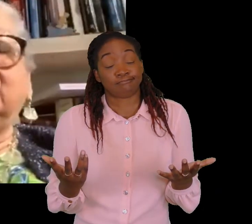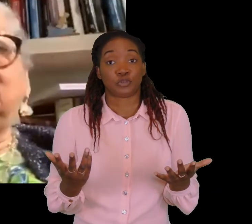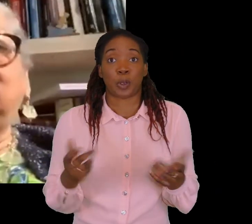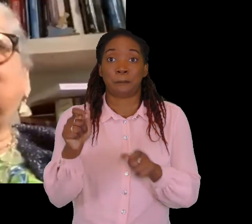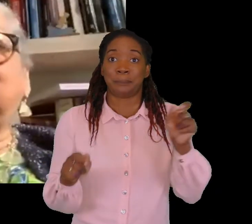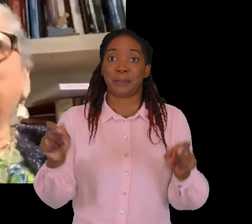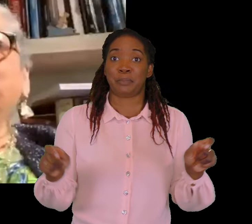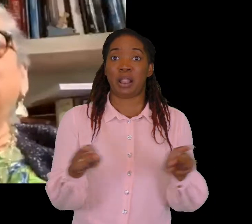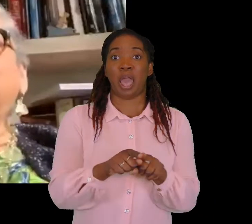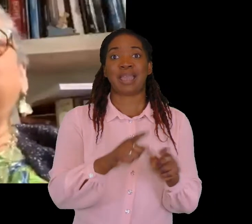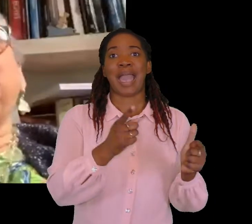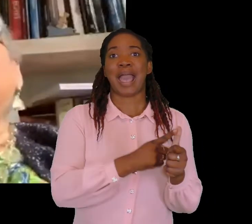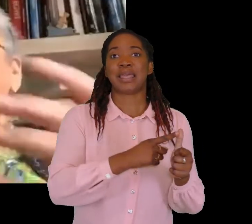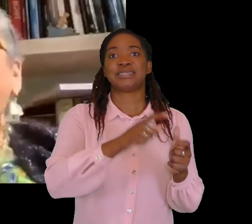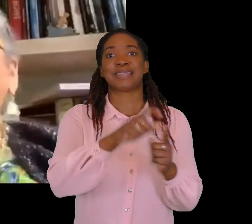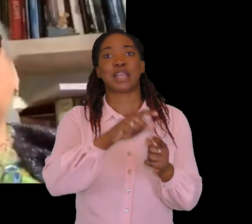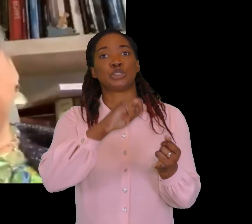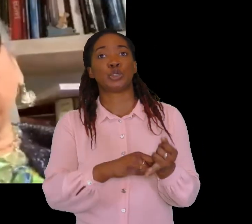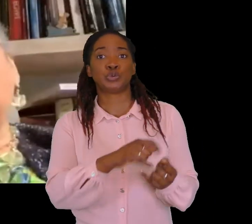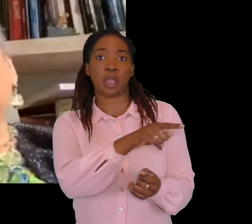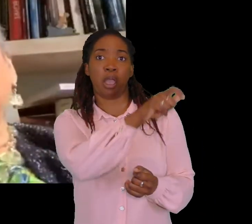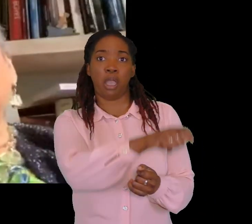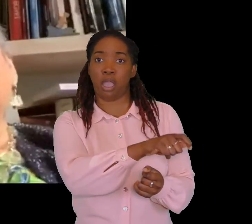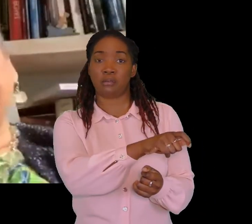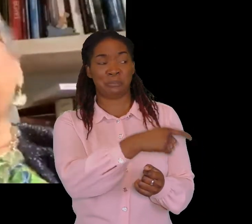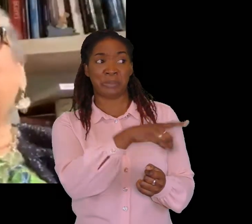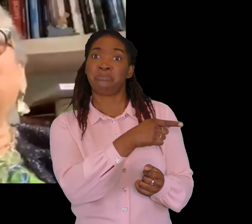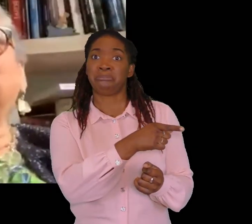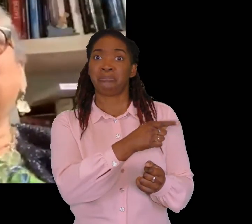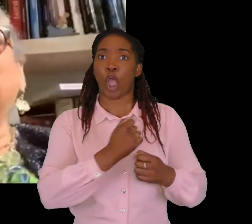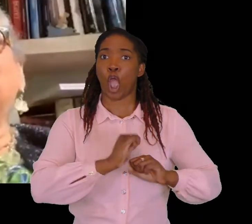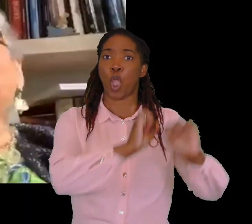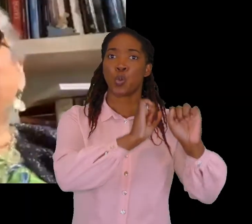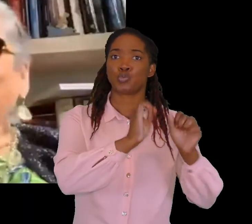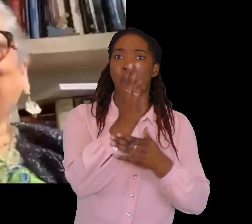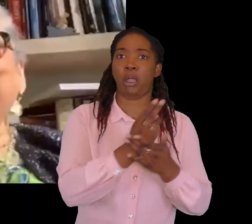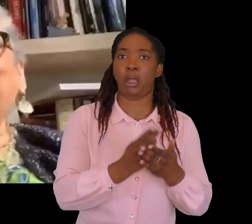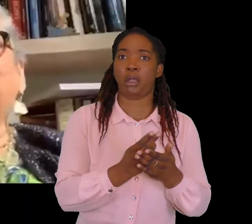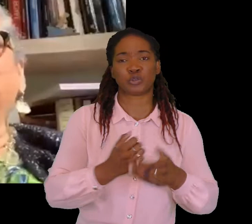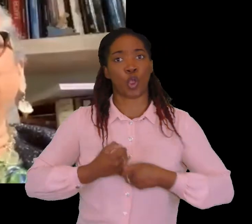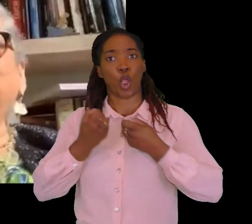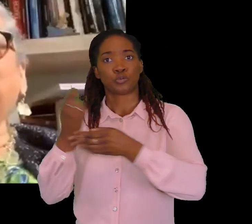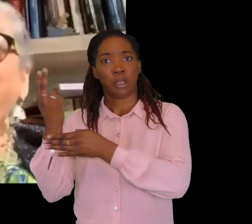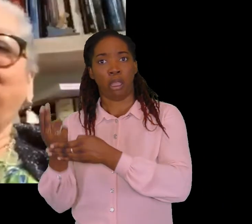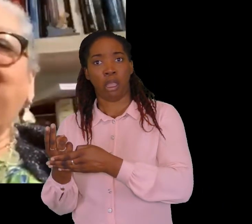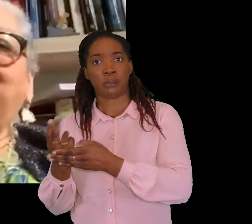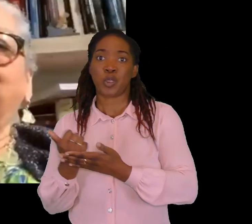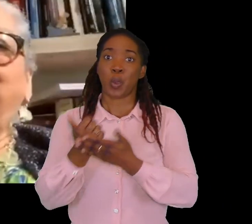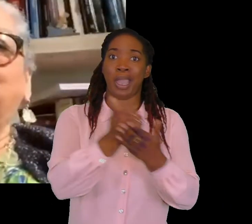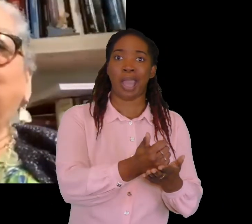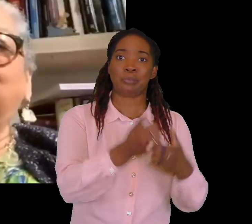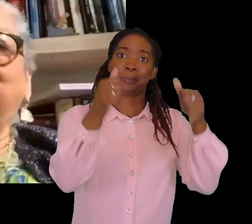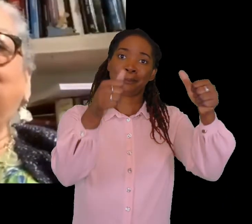Alan D'Souza, you did your own art, but you also helped do that